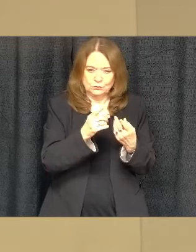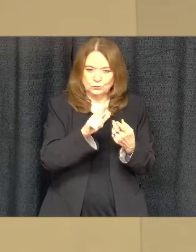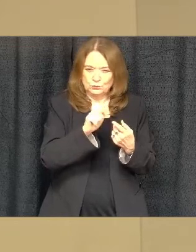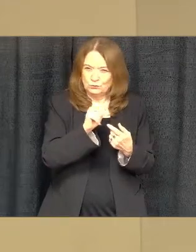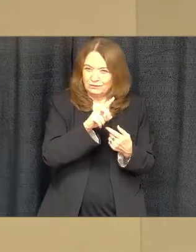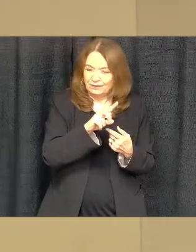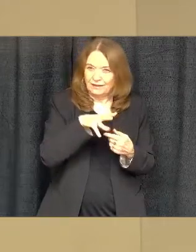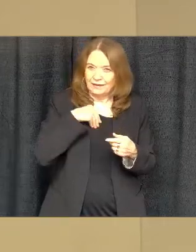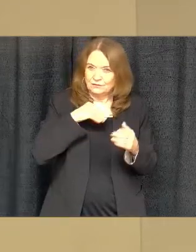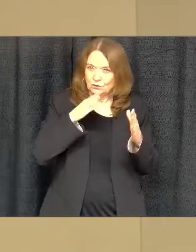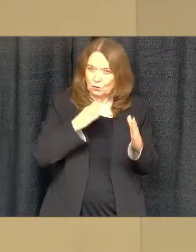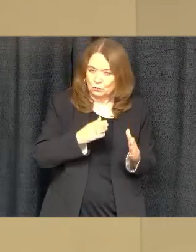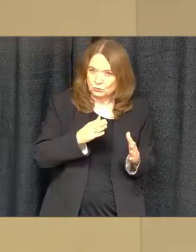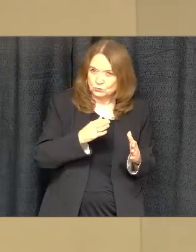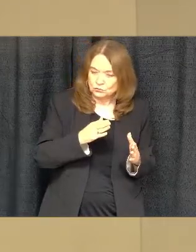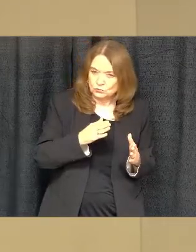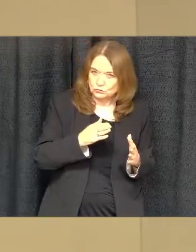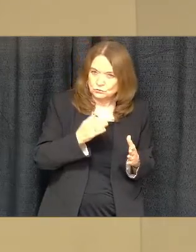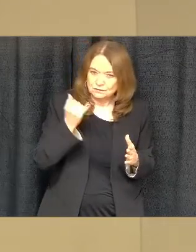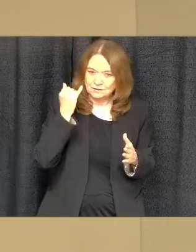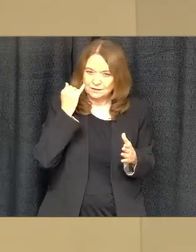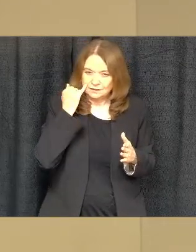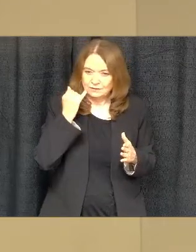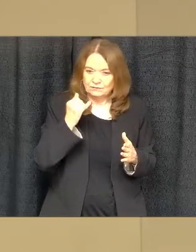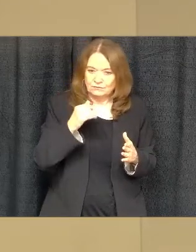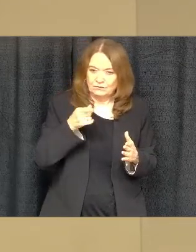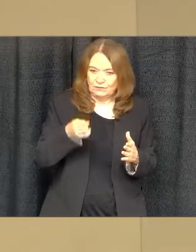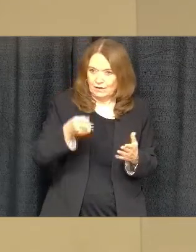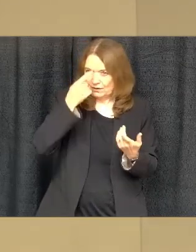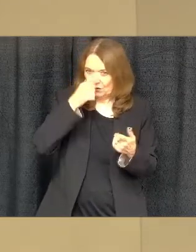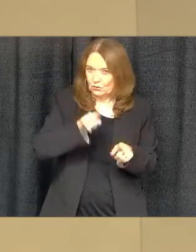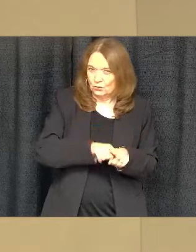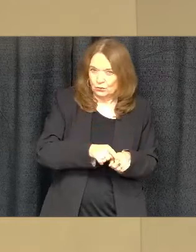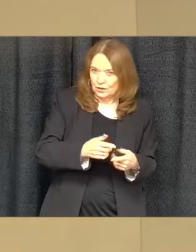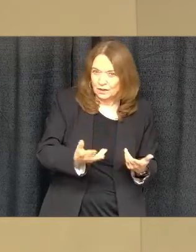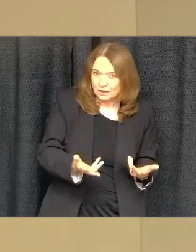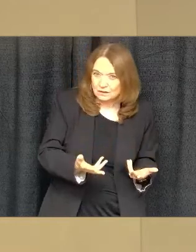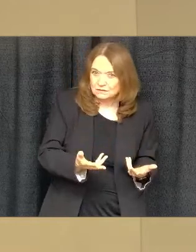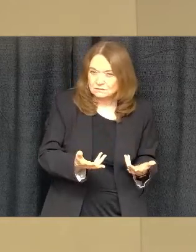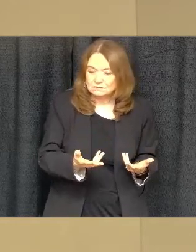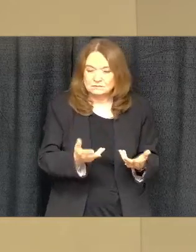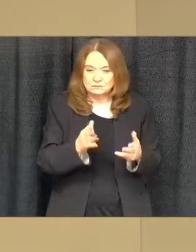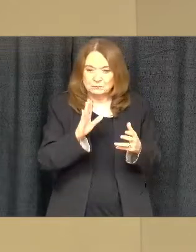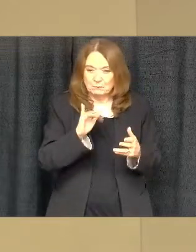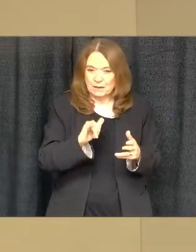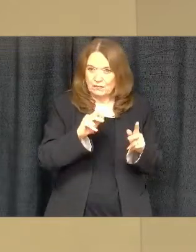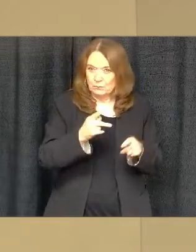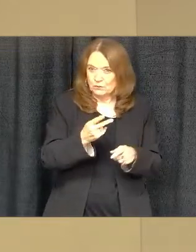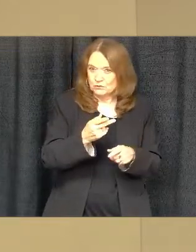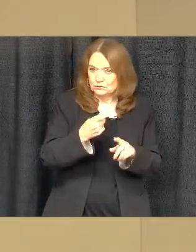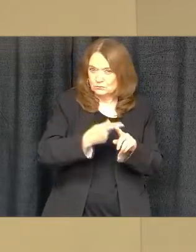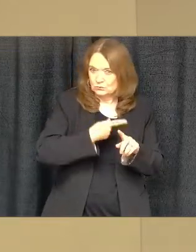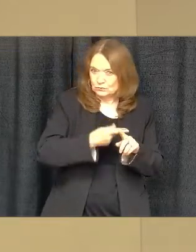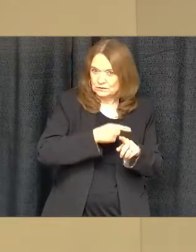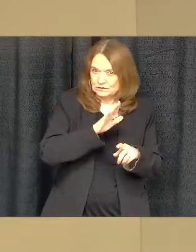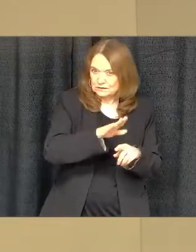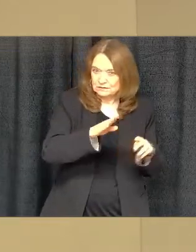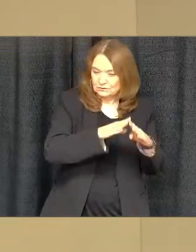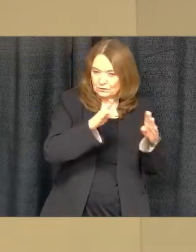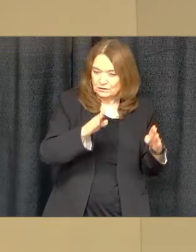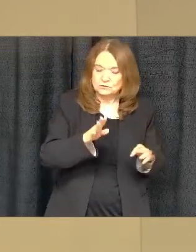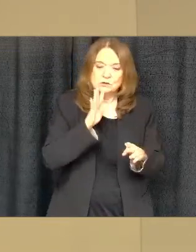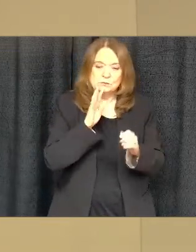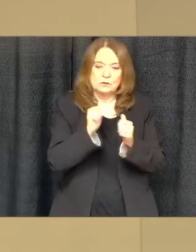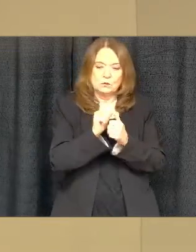landowners if they are amenable to having chickens kept on their property by their tenants? So I spoke with Mr. Smith